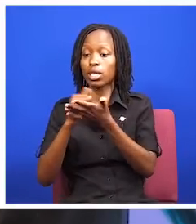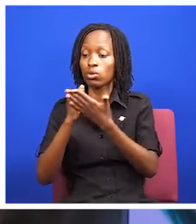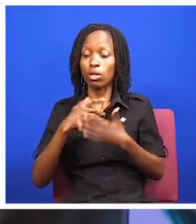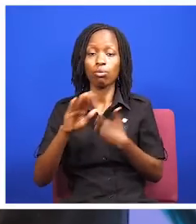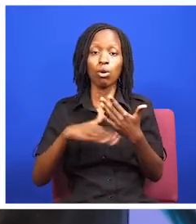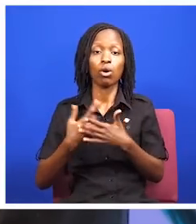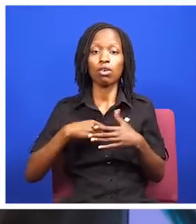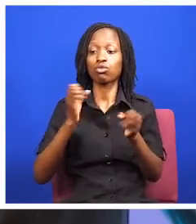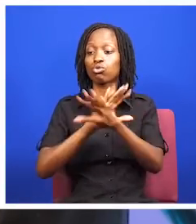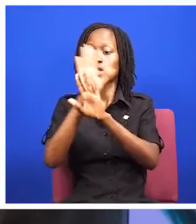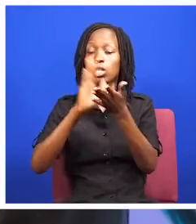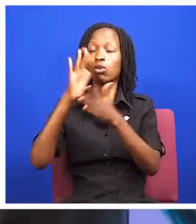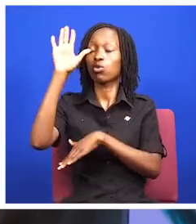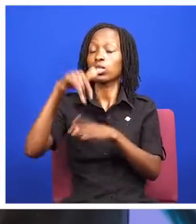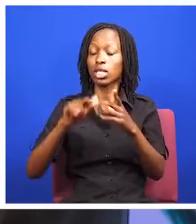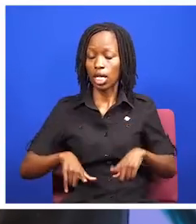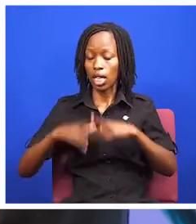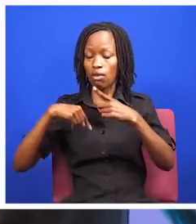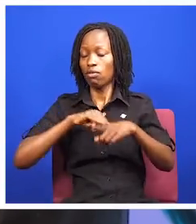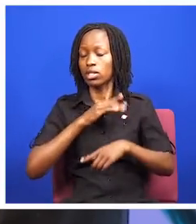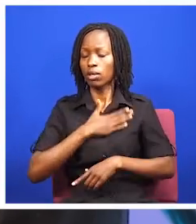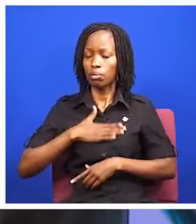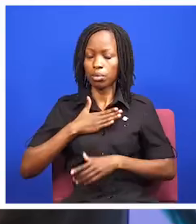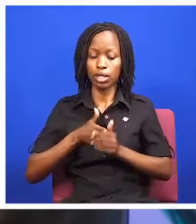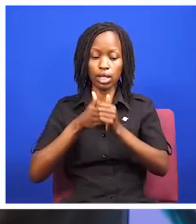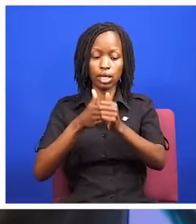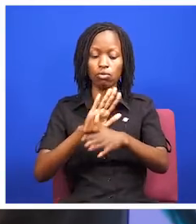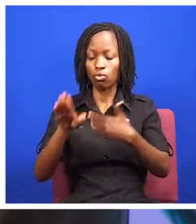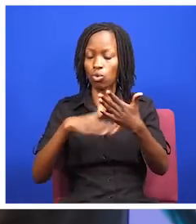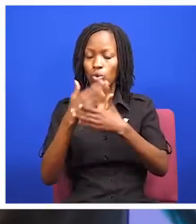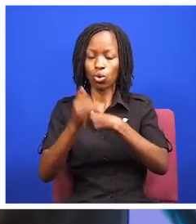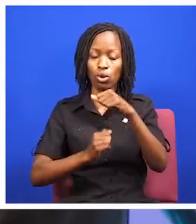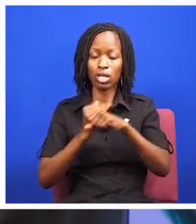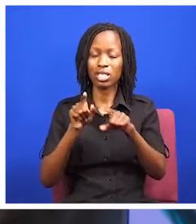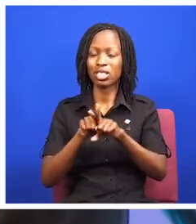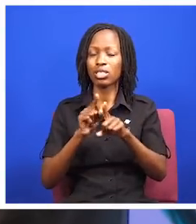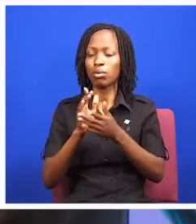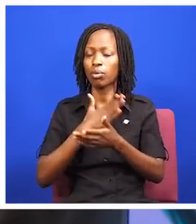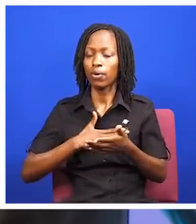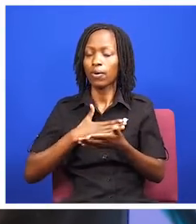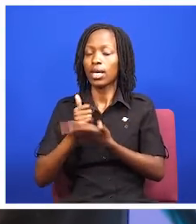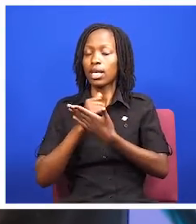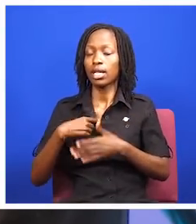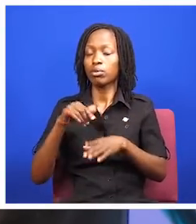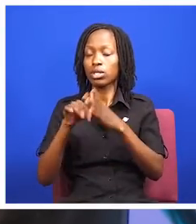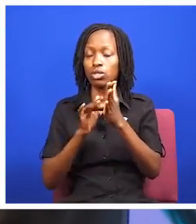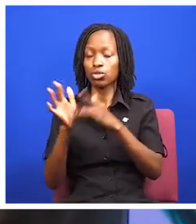of us radiate your glory in our lives, O Lord. Please be with us throughout the entire year, and please help us. In Jesus' name I